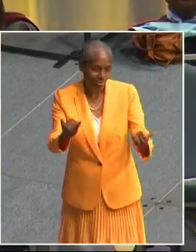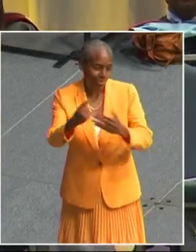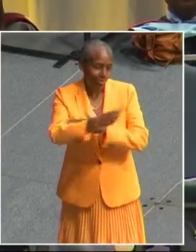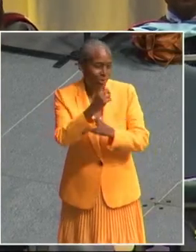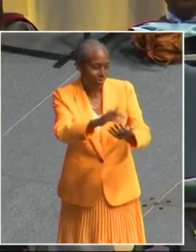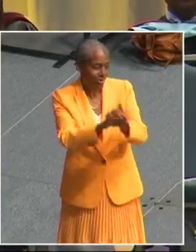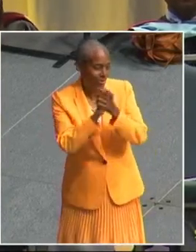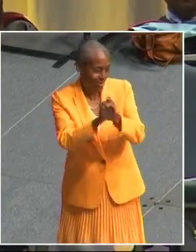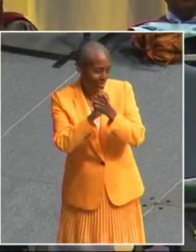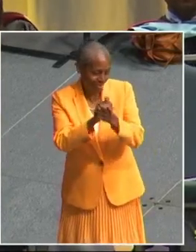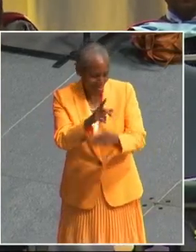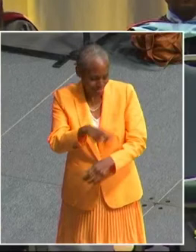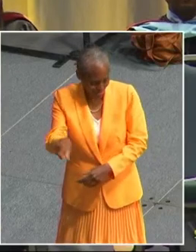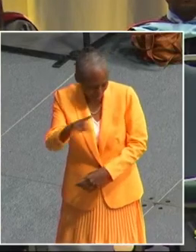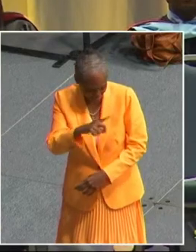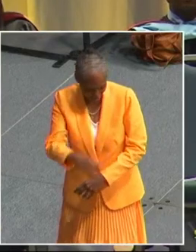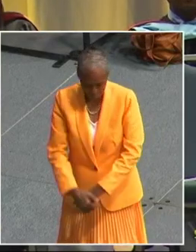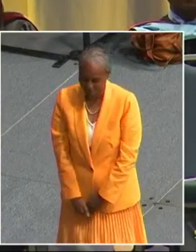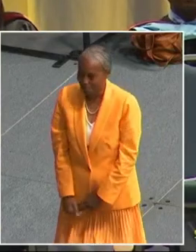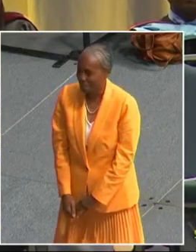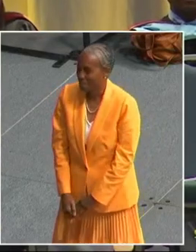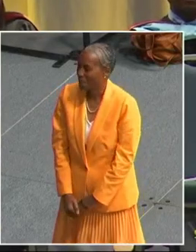congratulations.